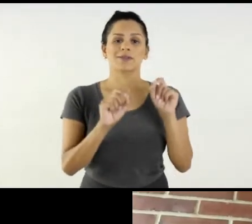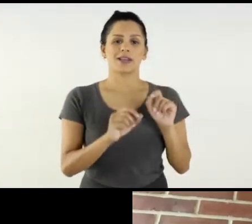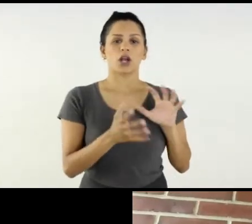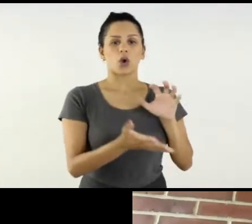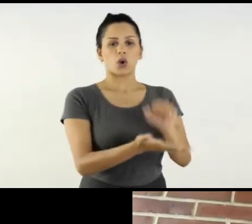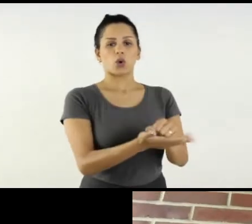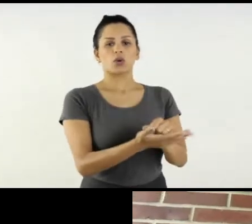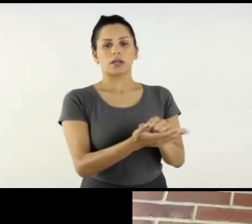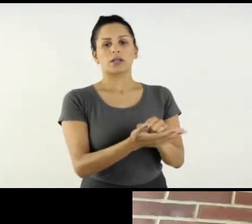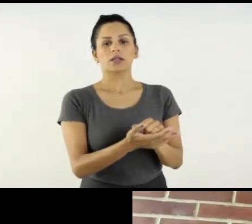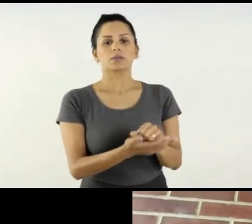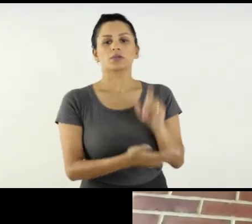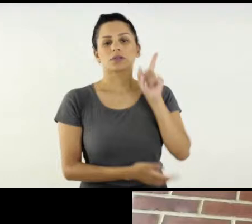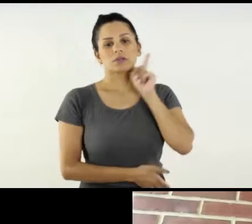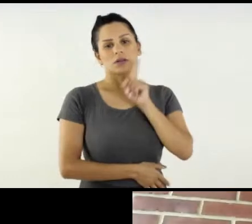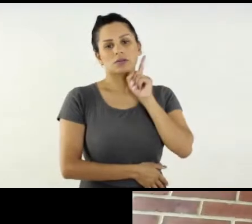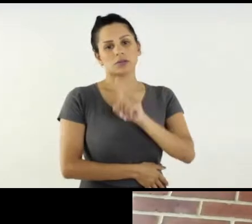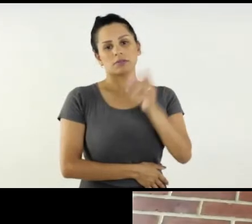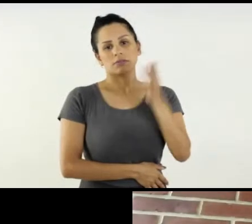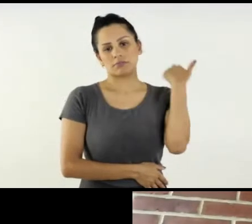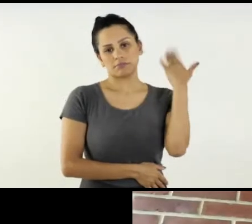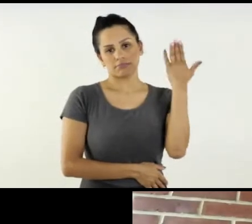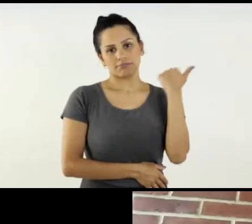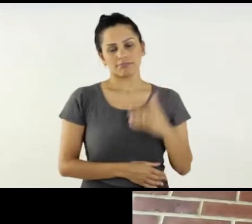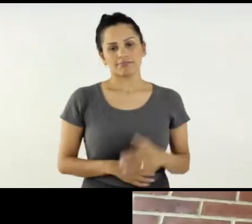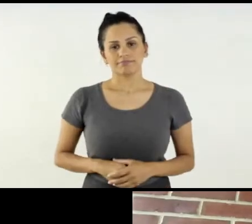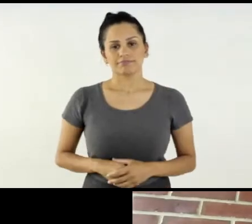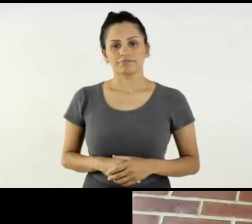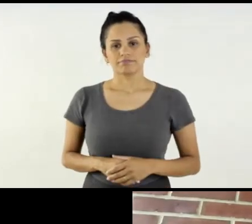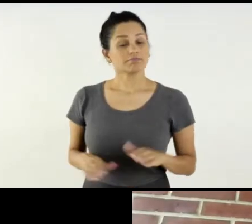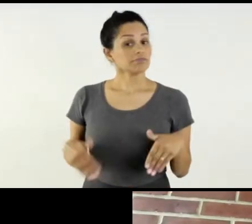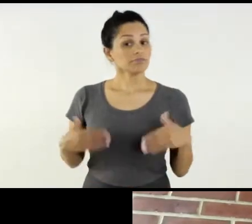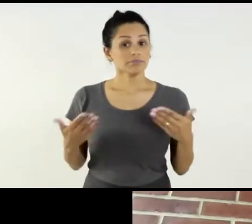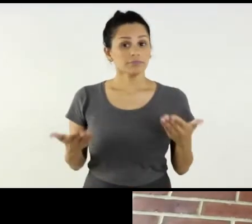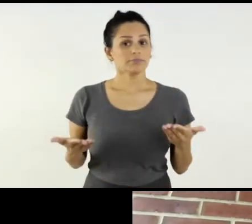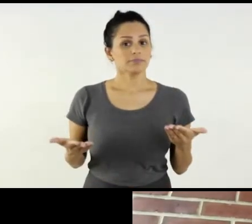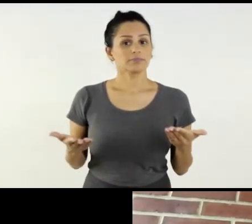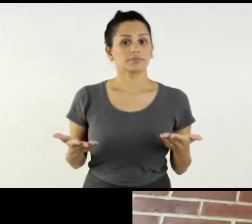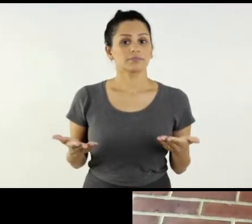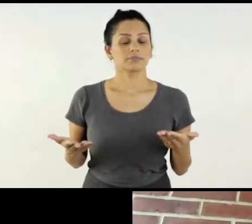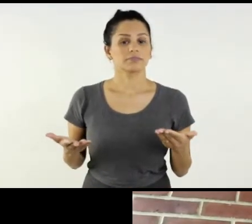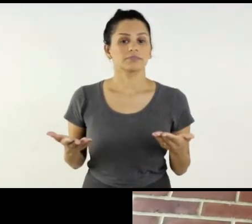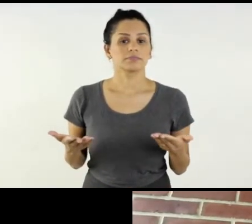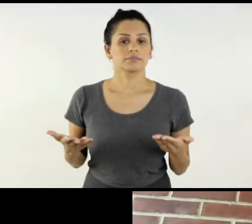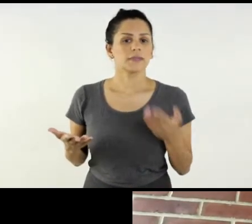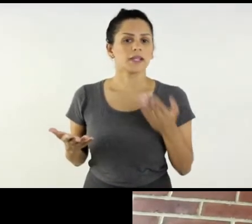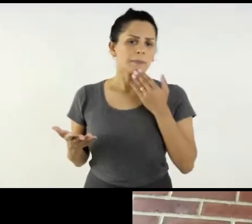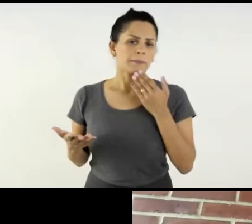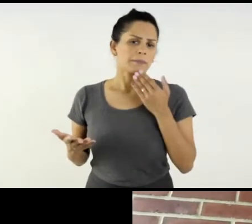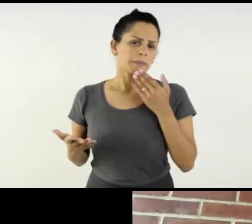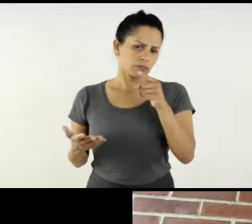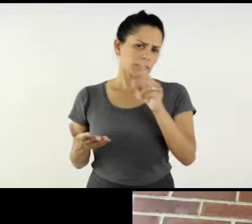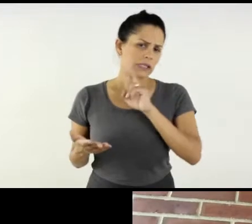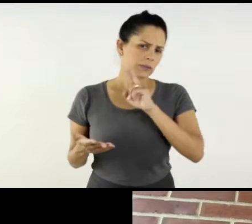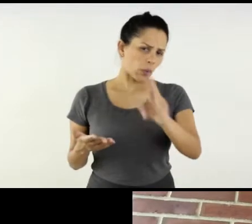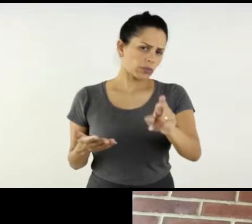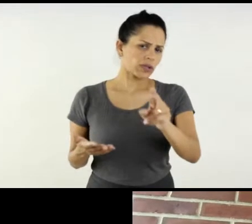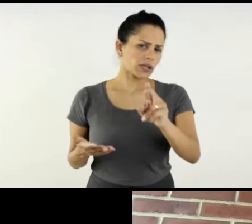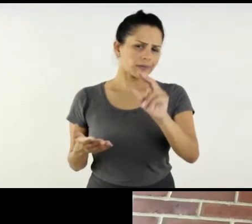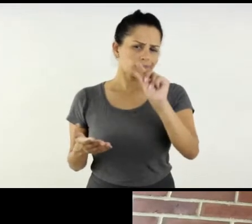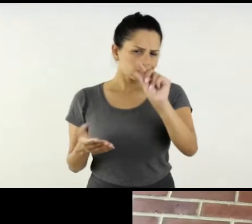So I would like to answer both this idea of whether you think that every time, you know,